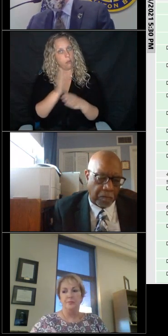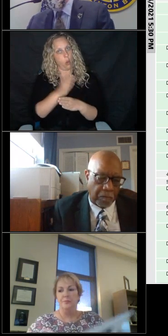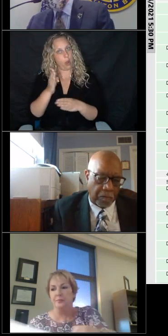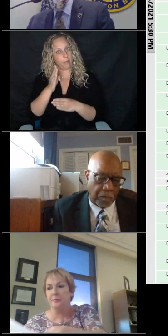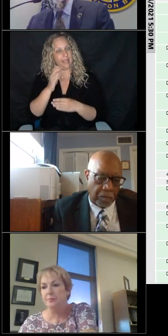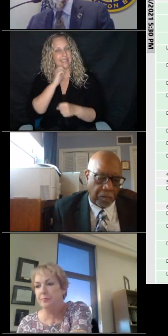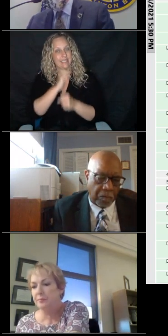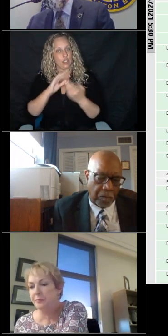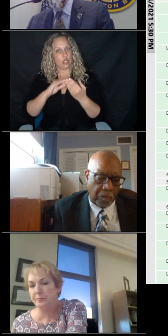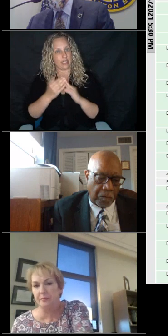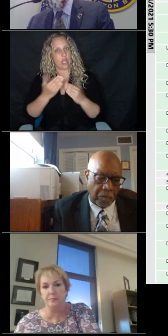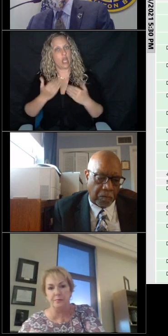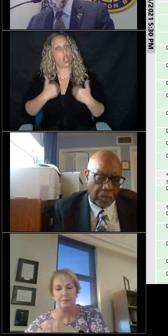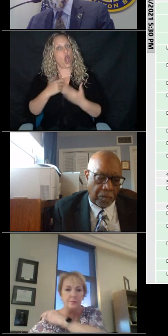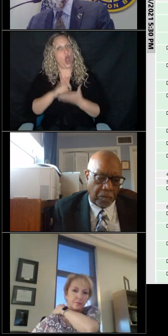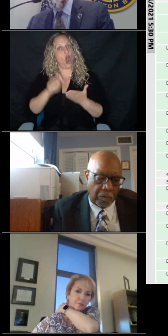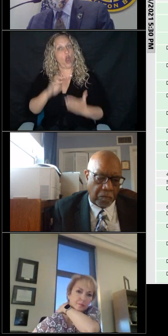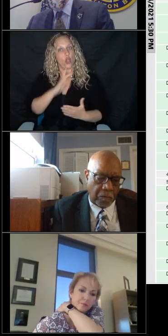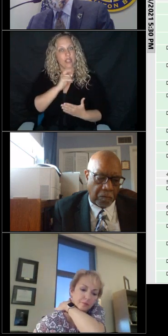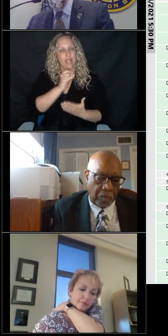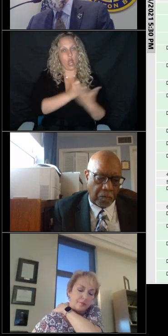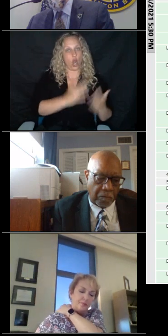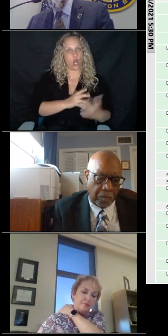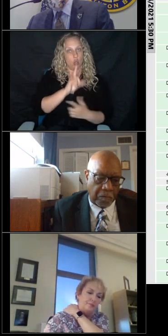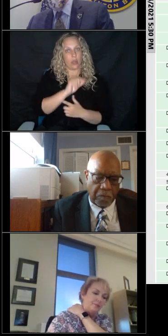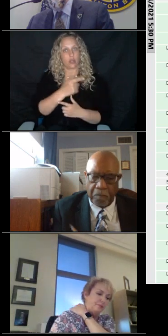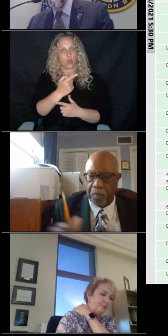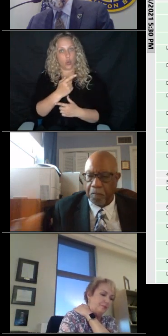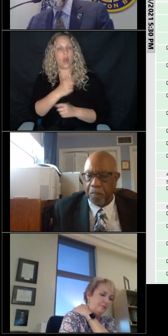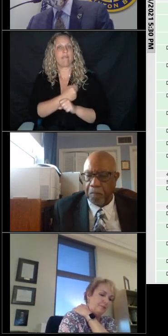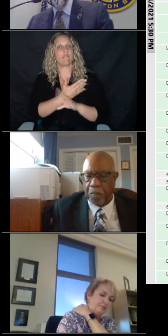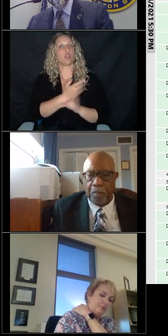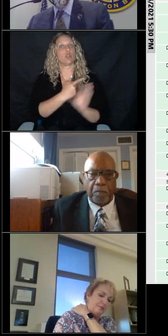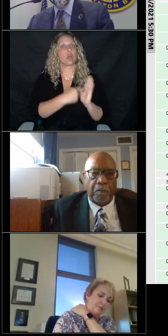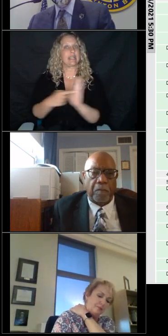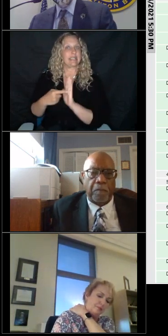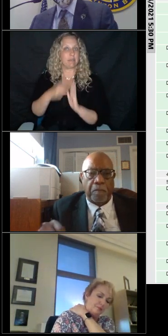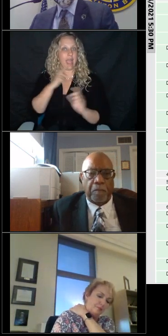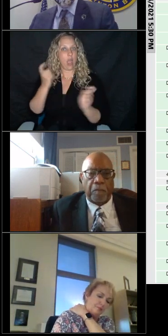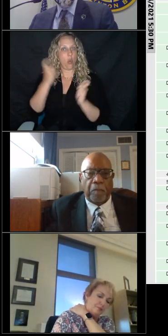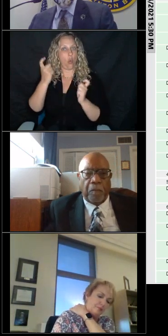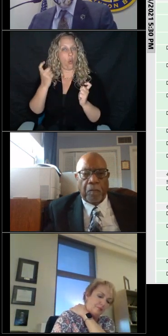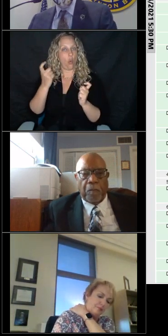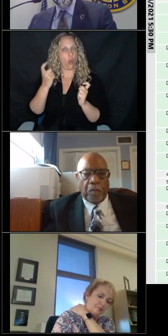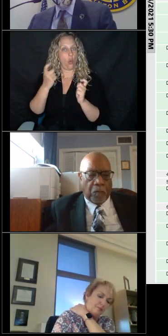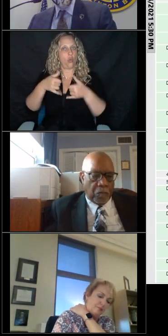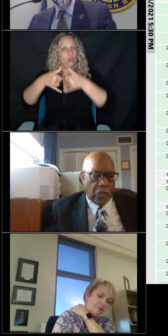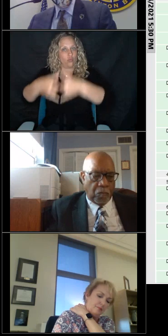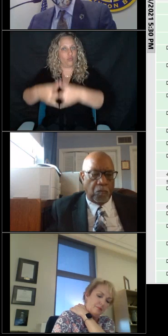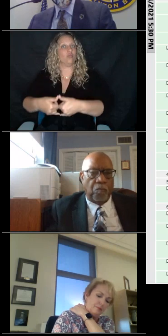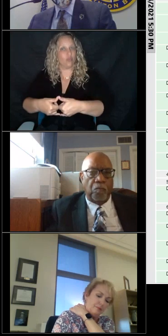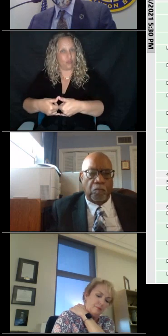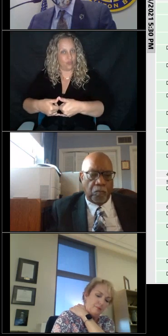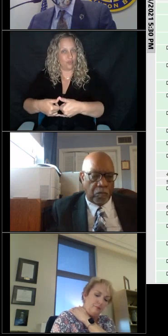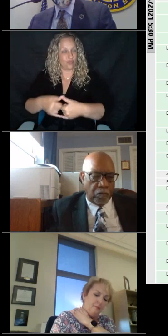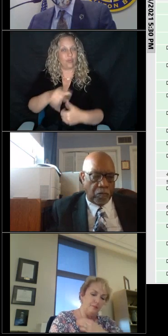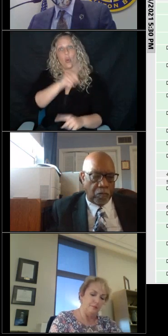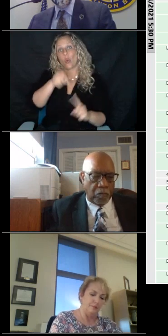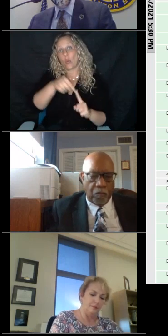Young Authors and Artists 2021 Virtual Exhibit and Awards Ceremony is being held on